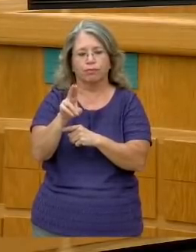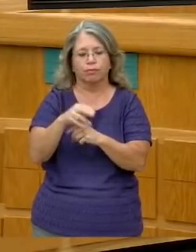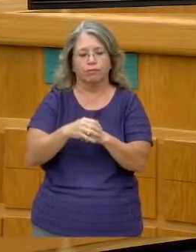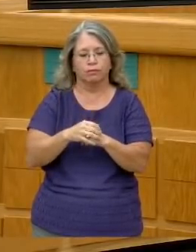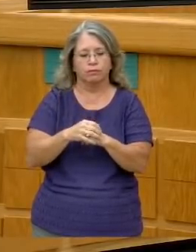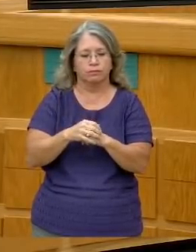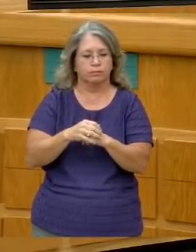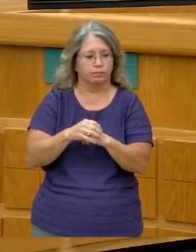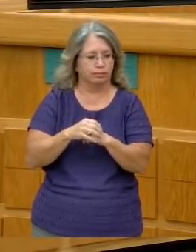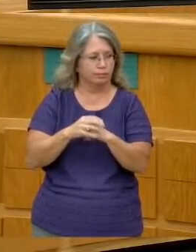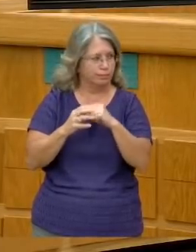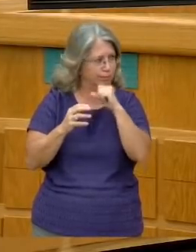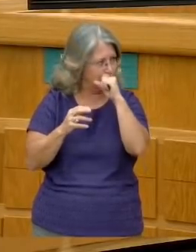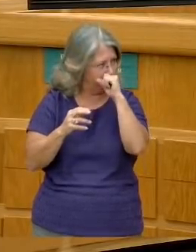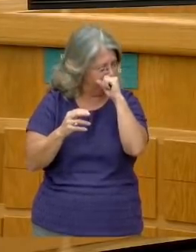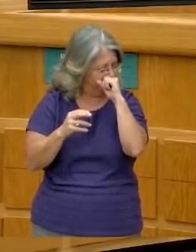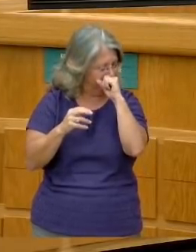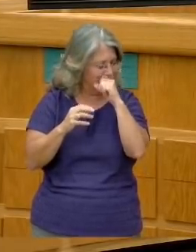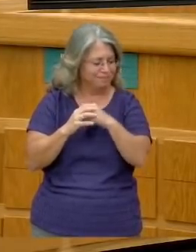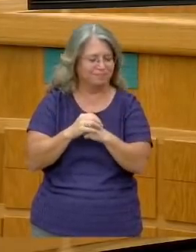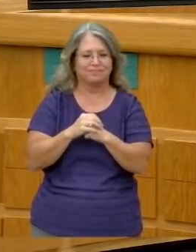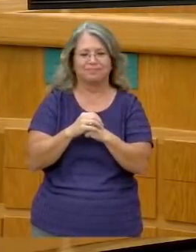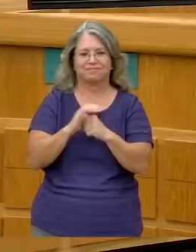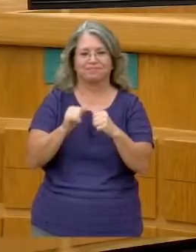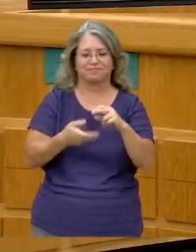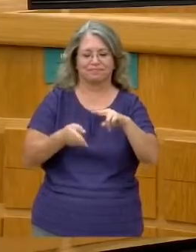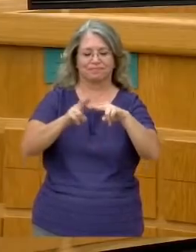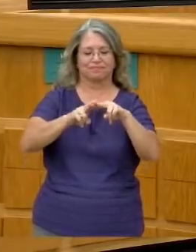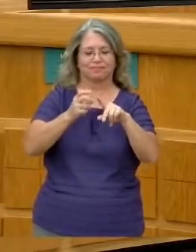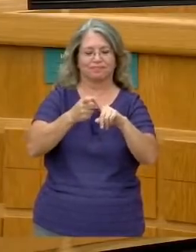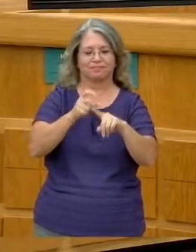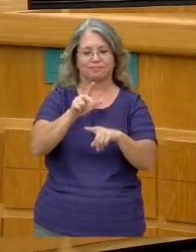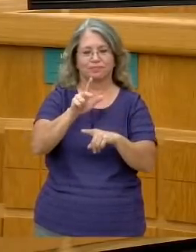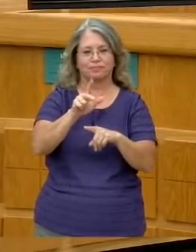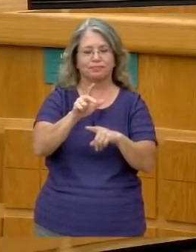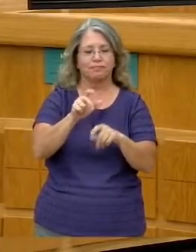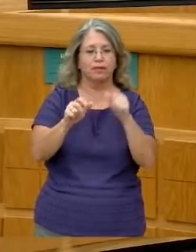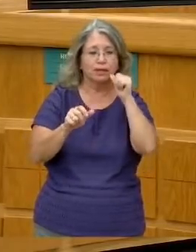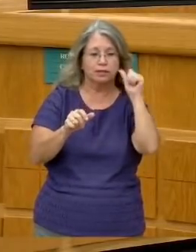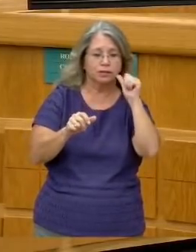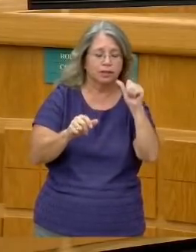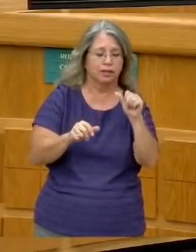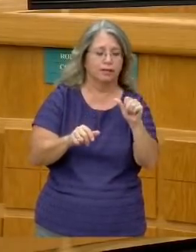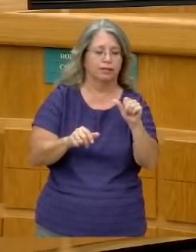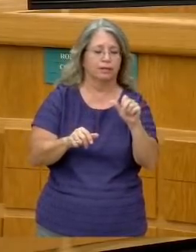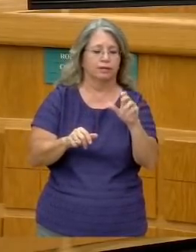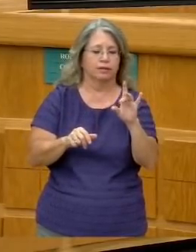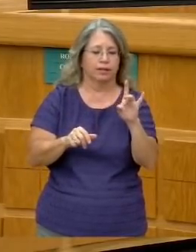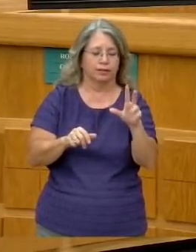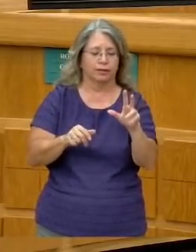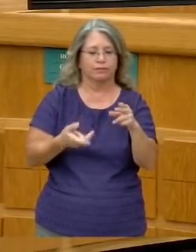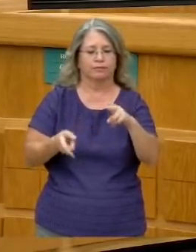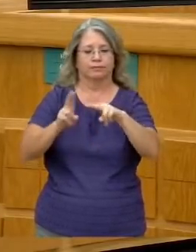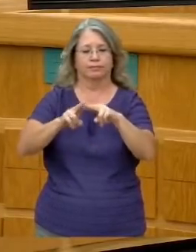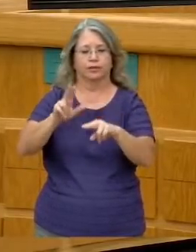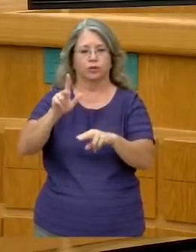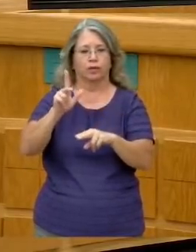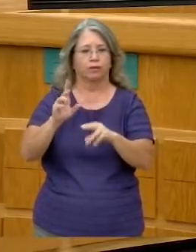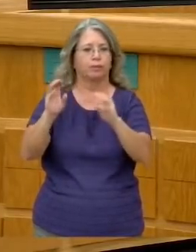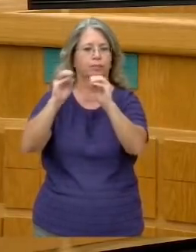That is up 23 persons from yesterday. So yesterday there were 83, but 23 more are in